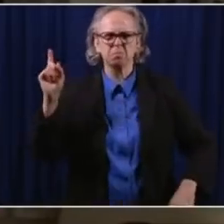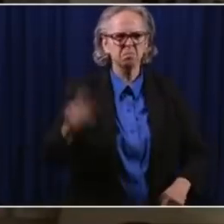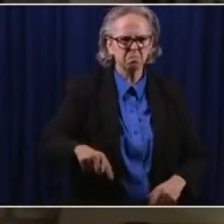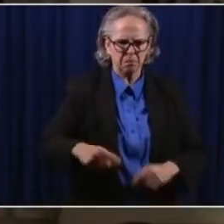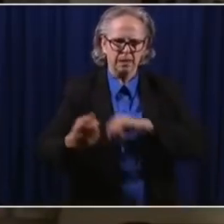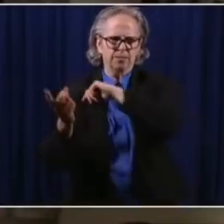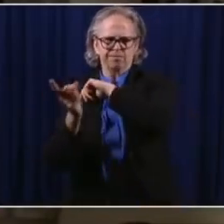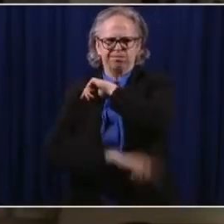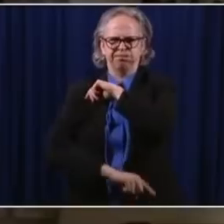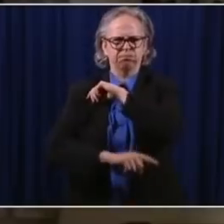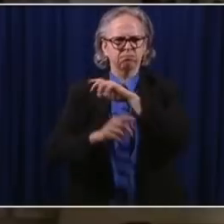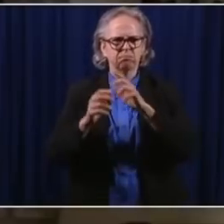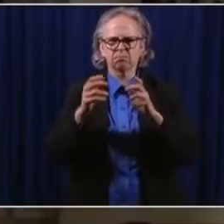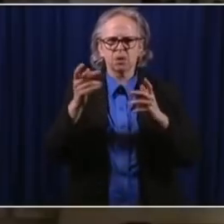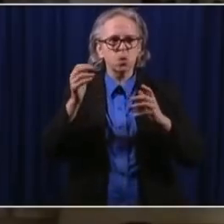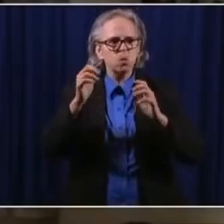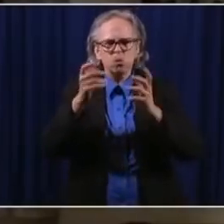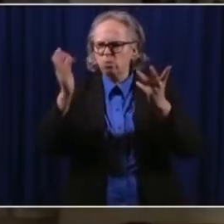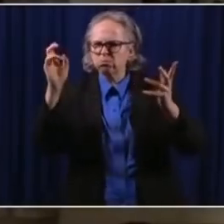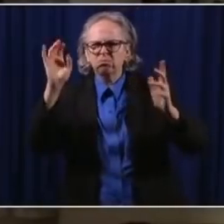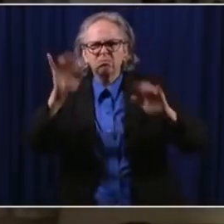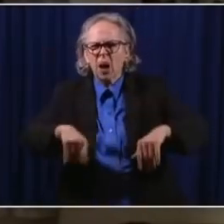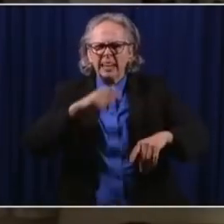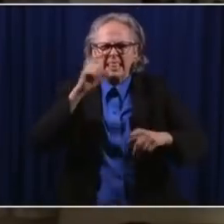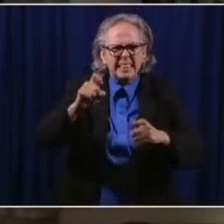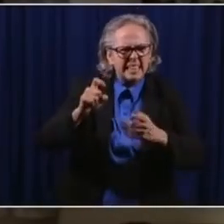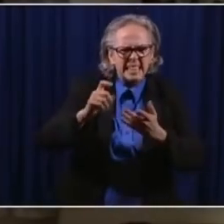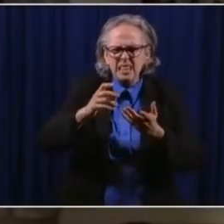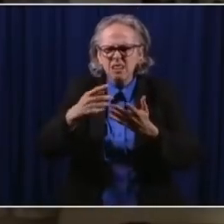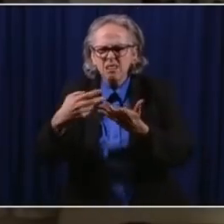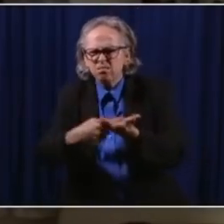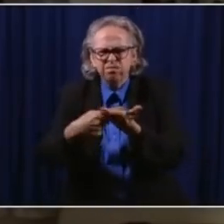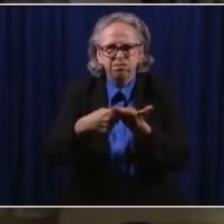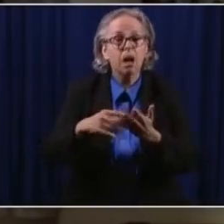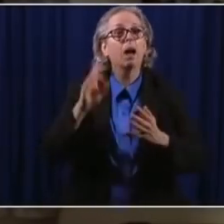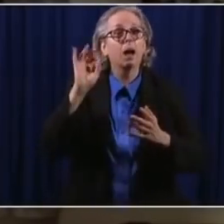of time will save a lot of lives.